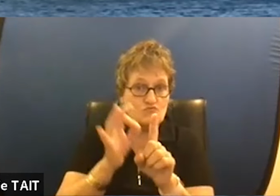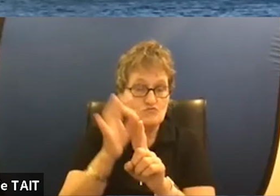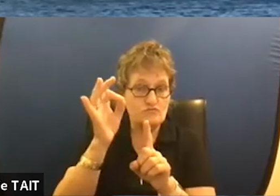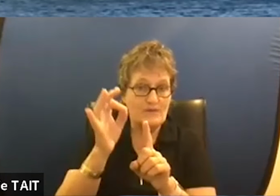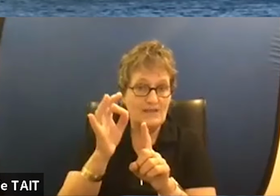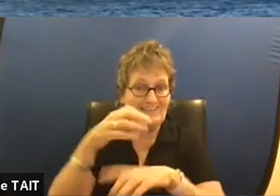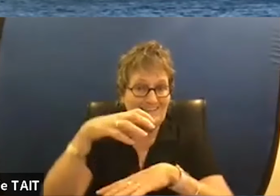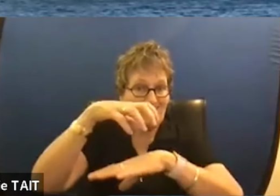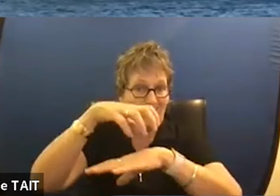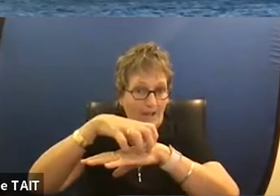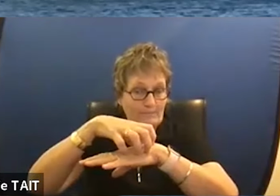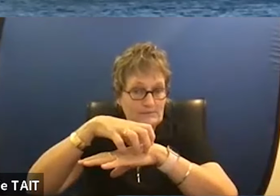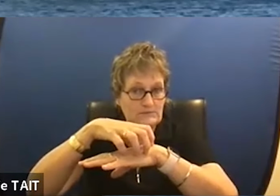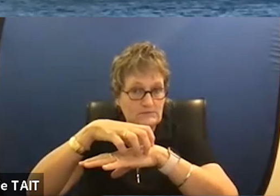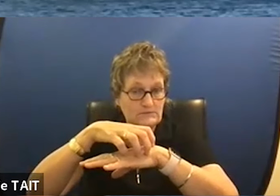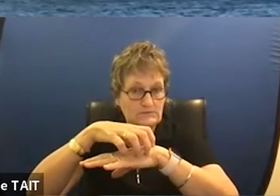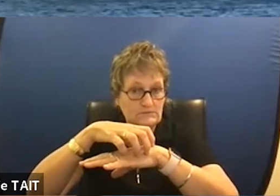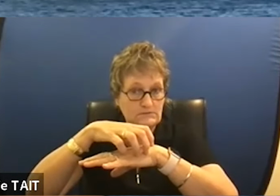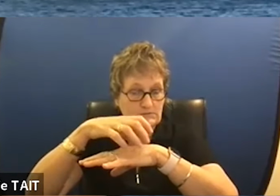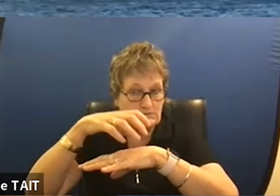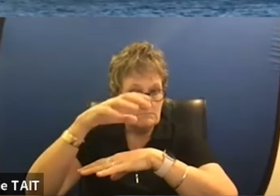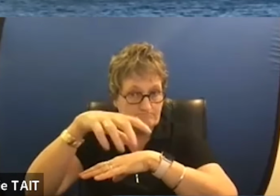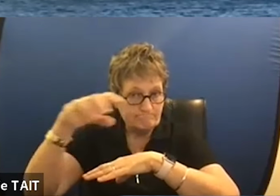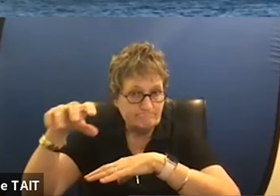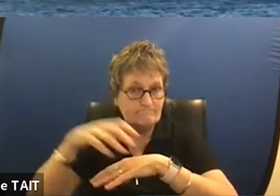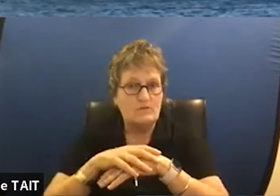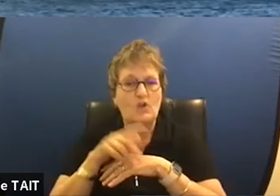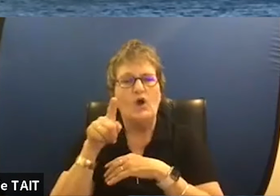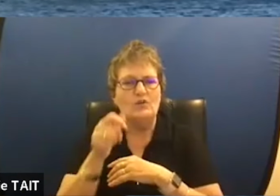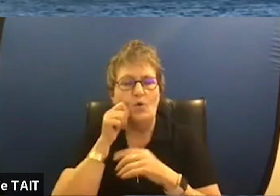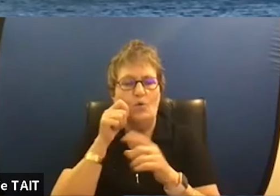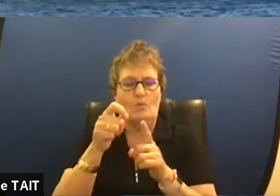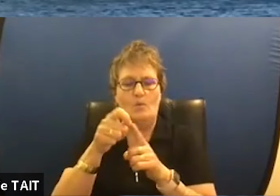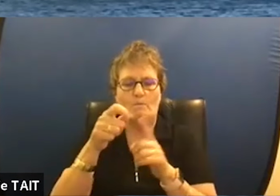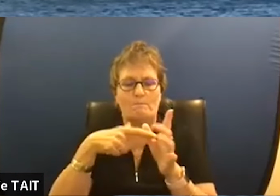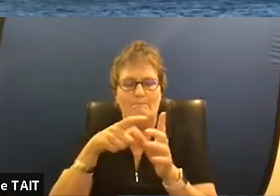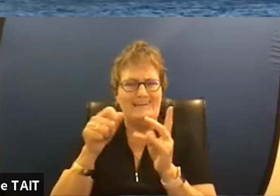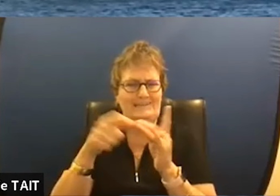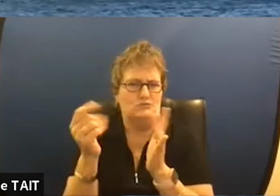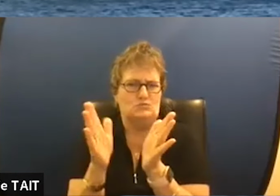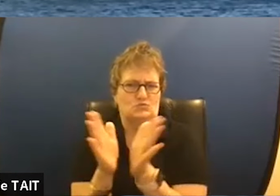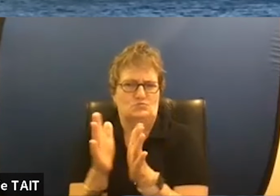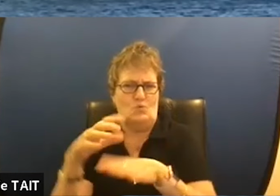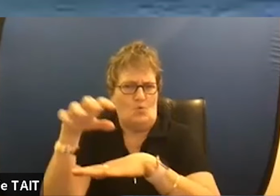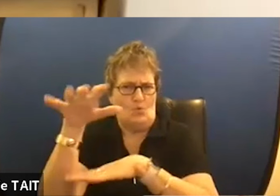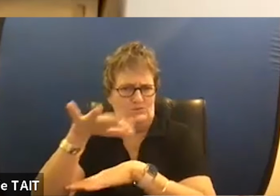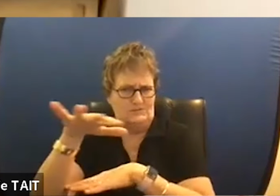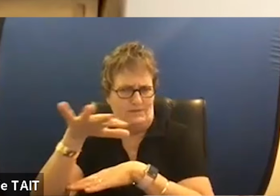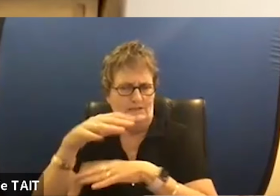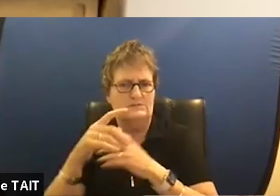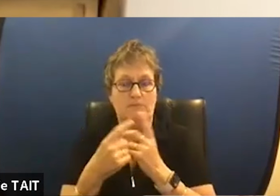mammoth undertaking compared to the space that you have at the Paddington campus. It